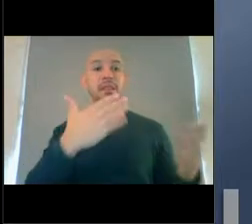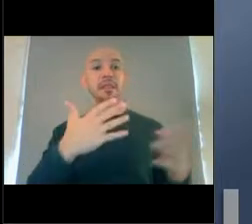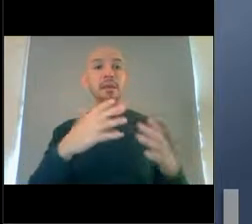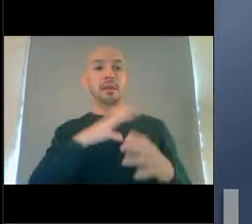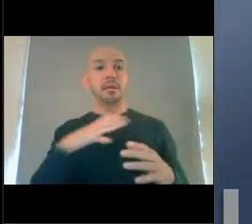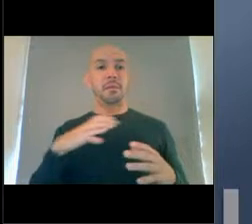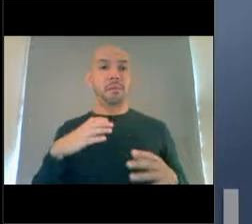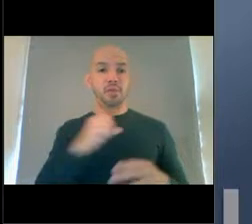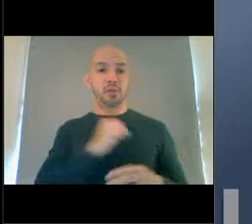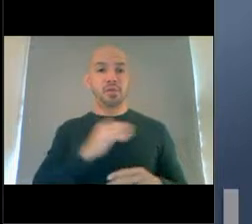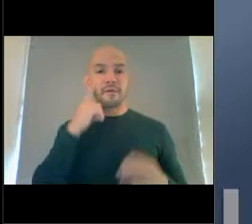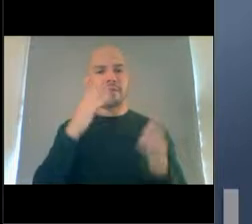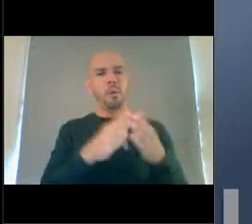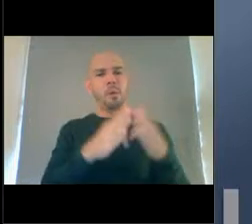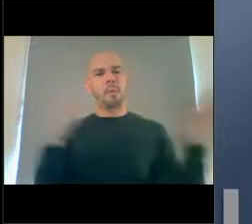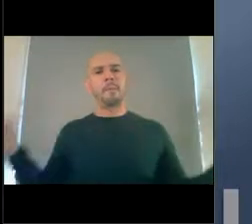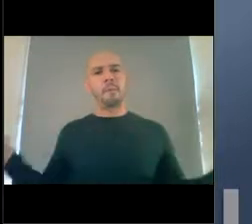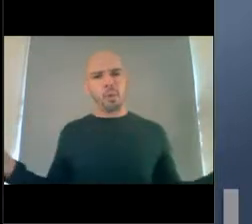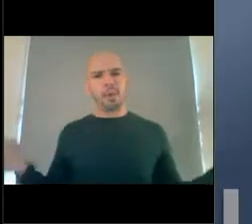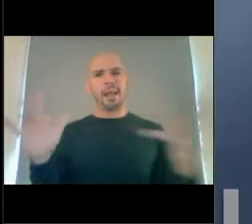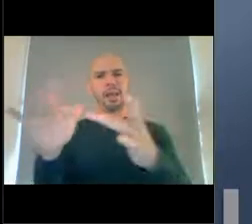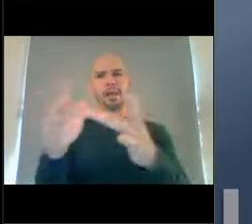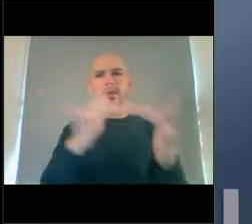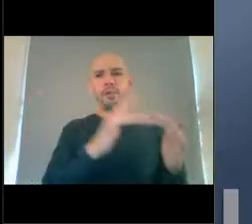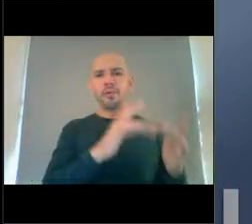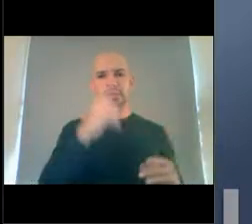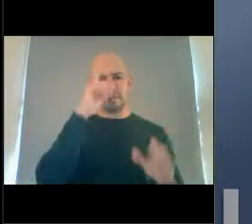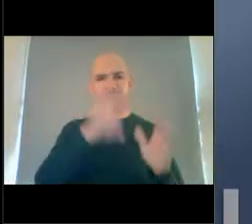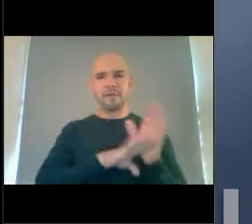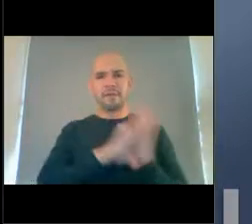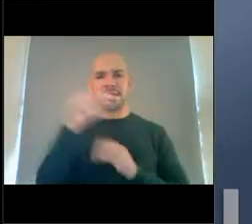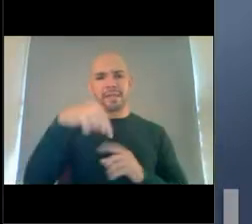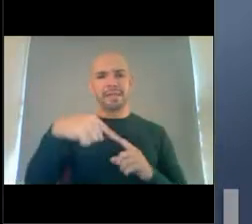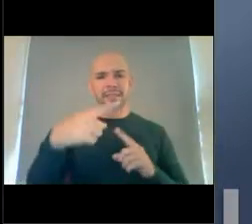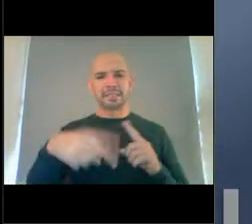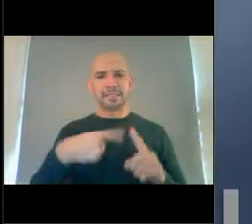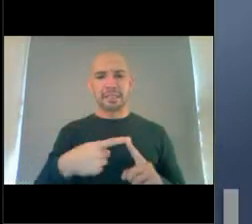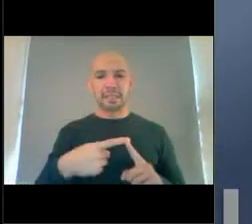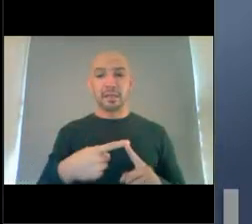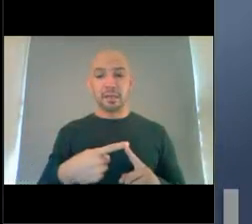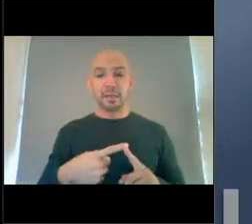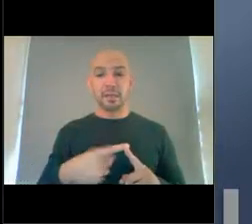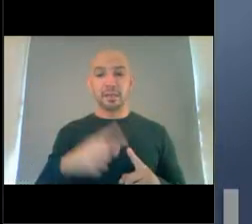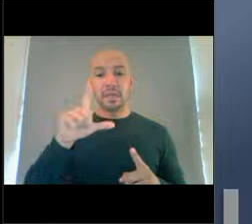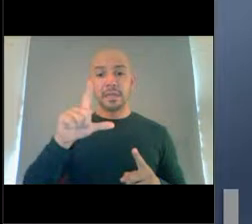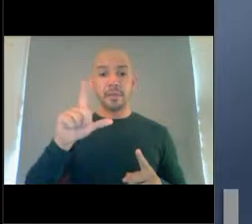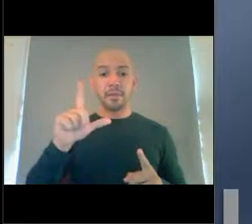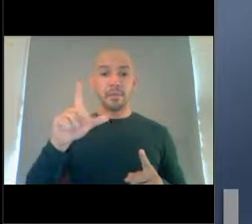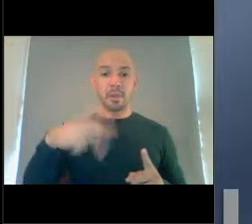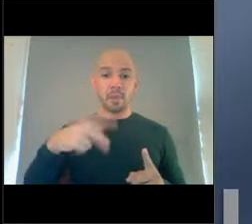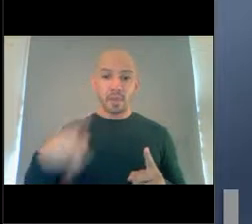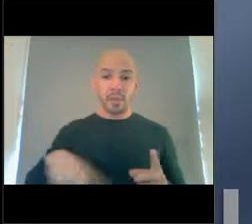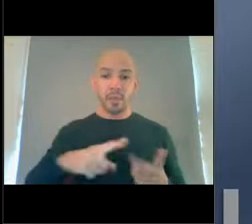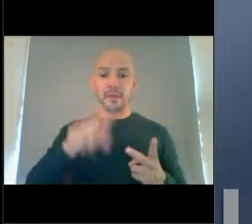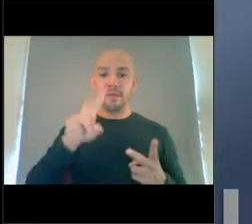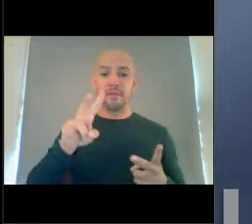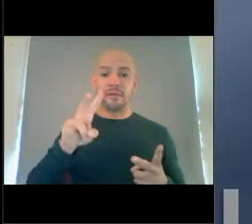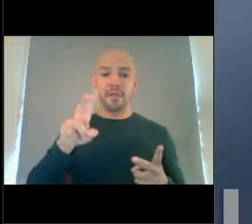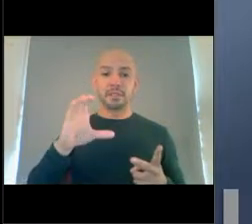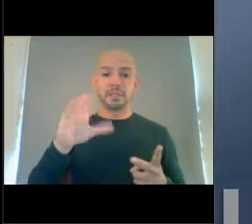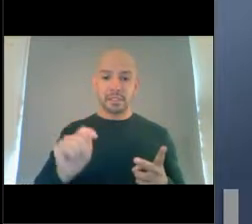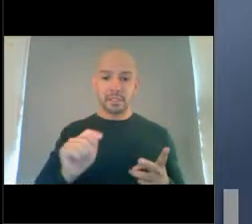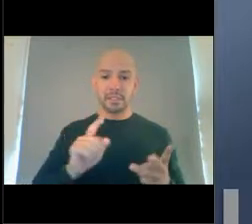broad and inclusive outreach on the development of this cycle's tcep stcp and lpp guidelines mtc staff supports the